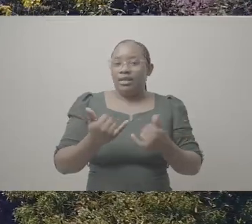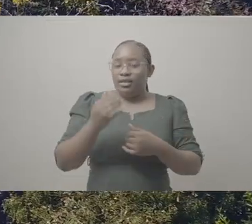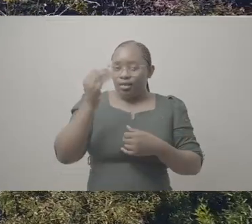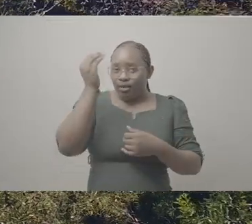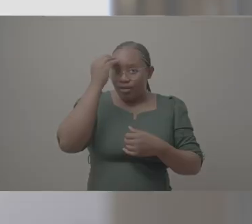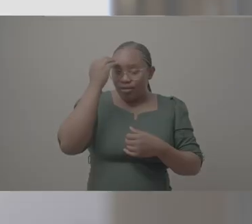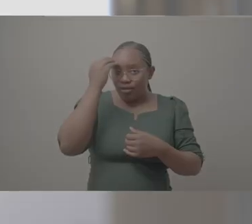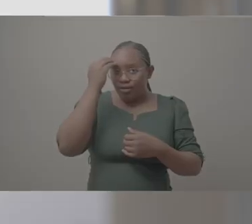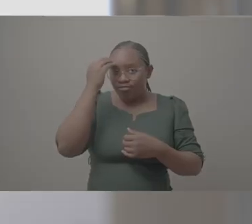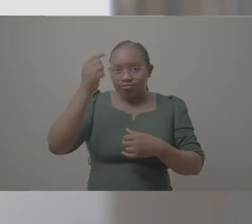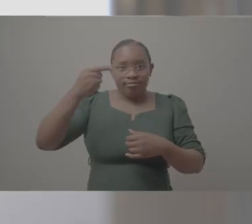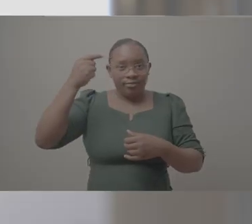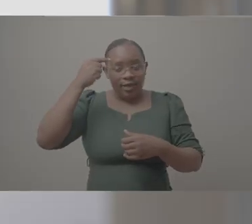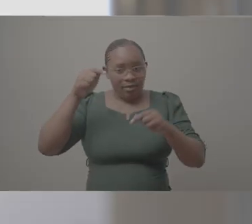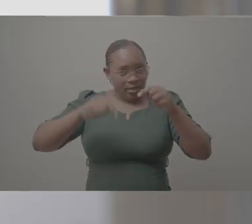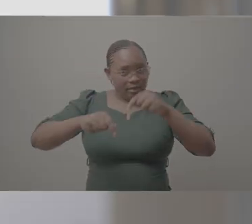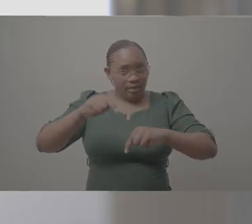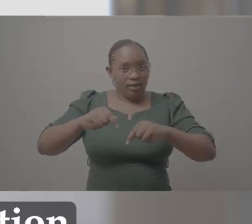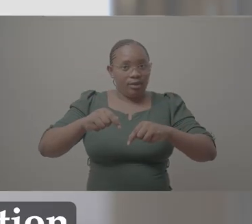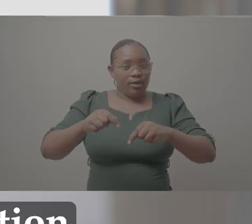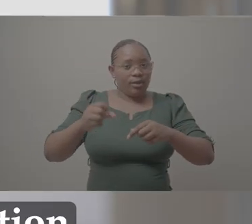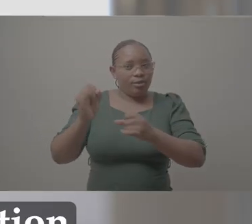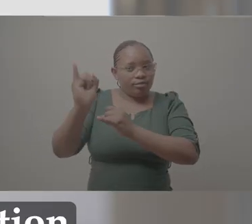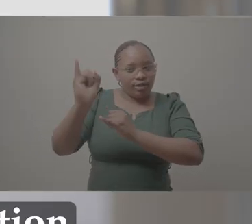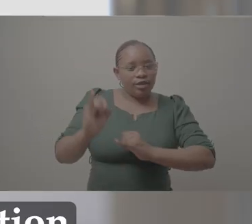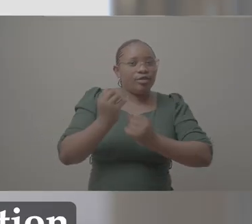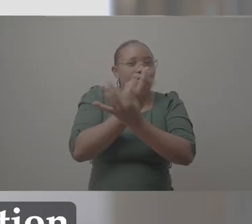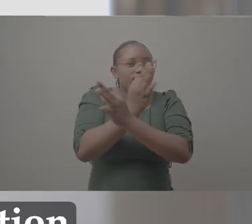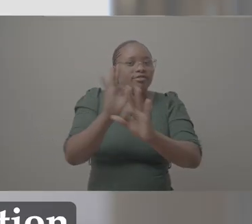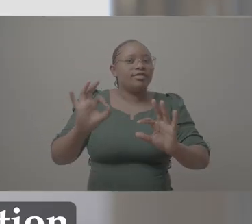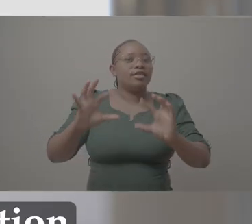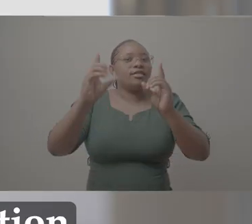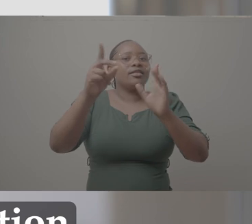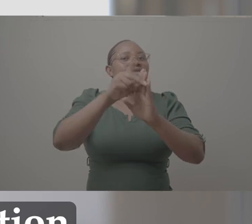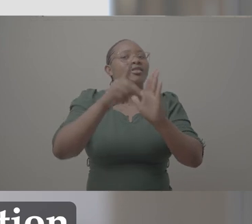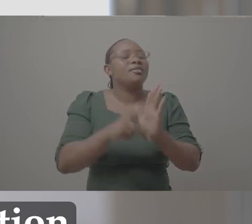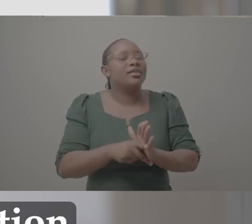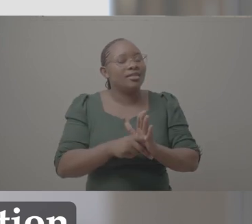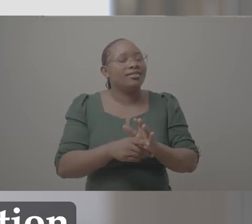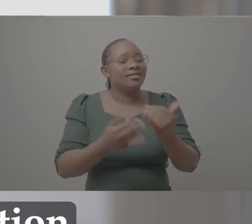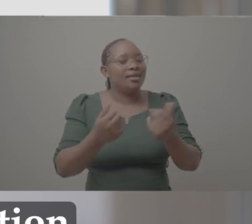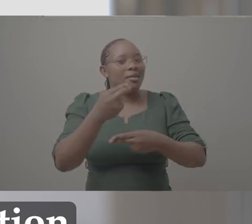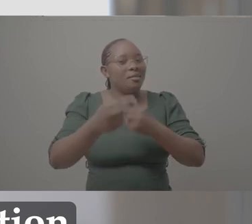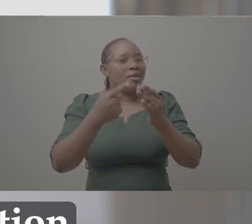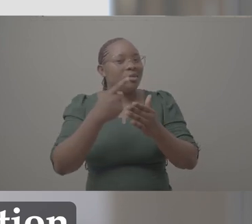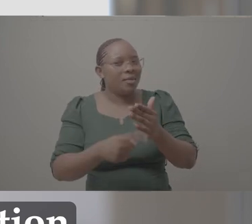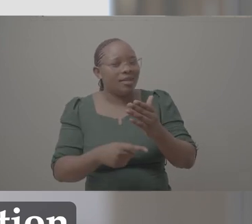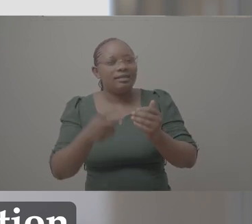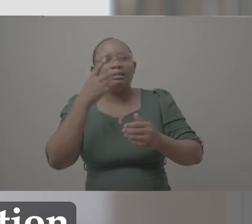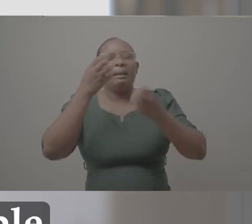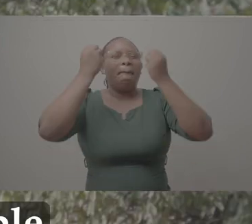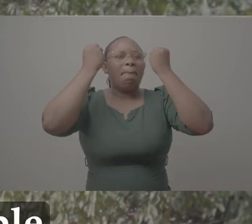government introduced free education policy, and with the introduction of new education policy, we saw a number